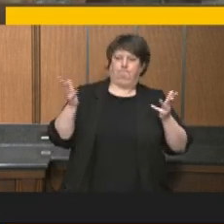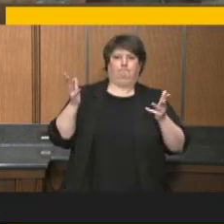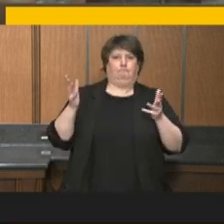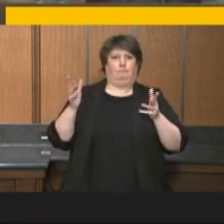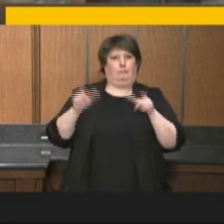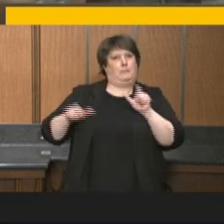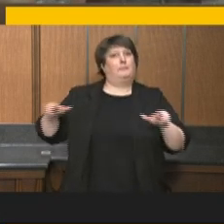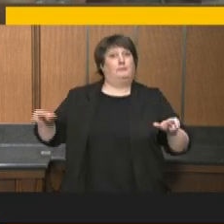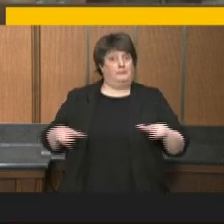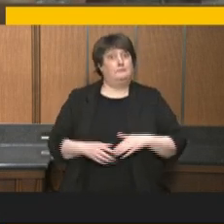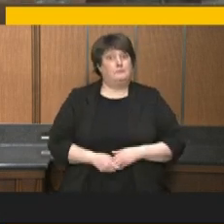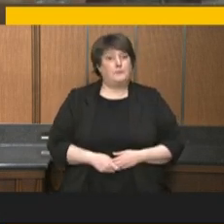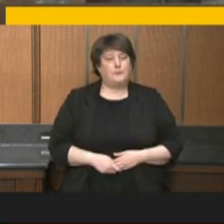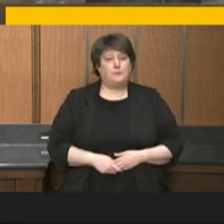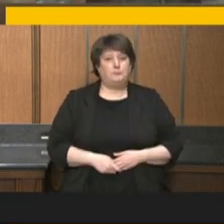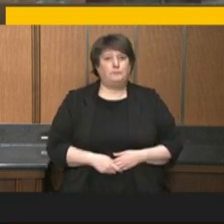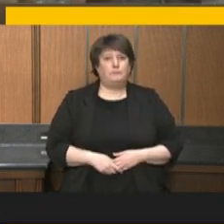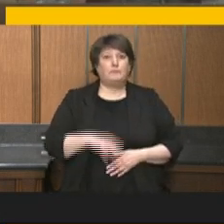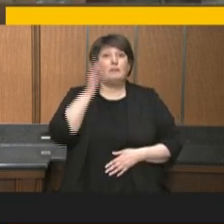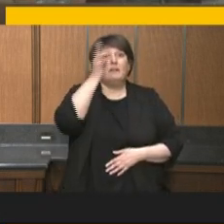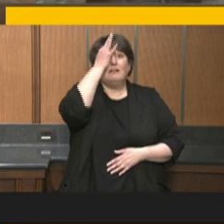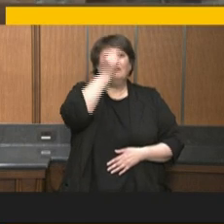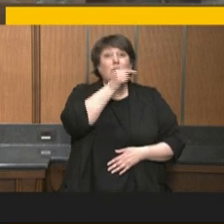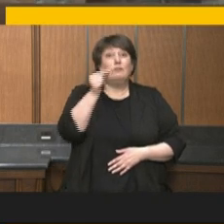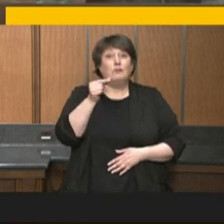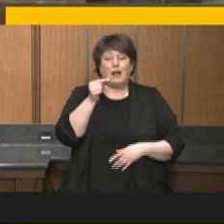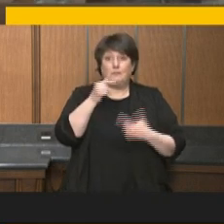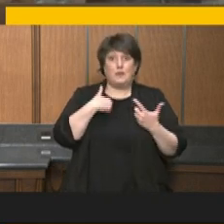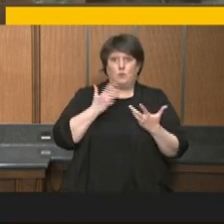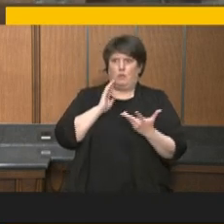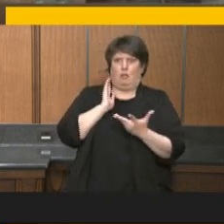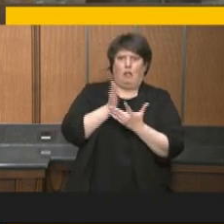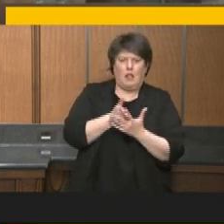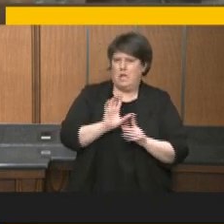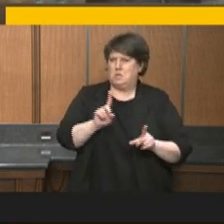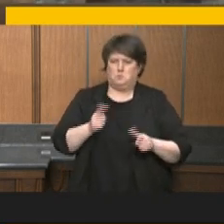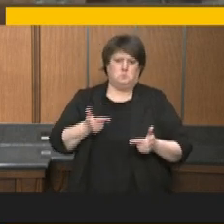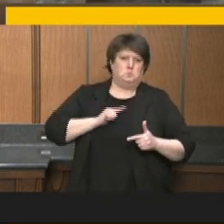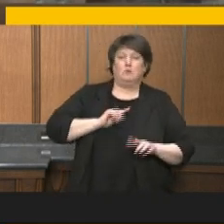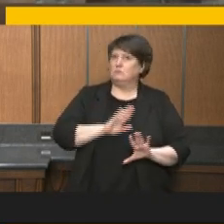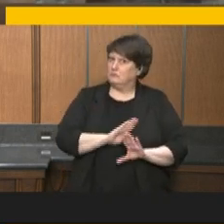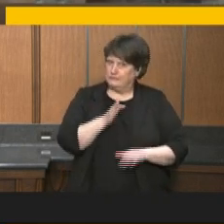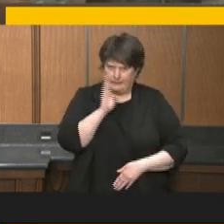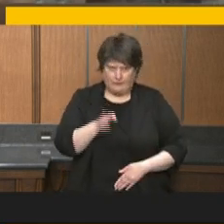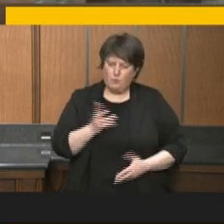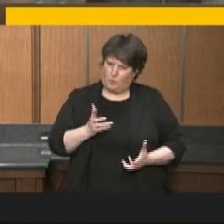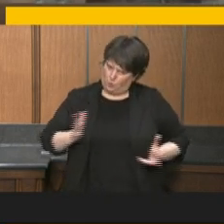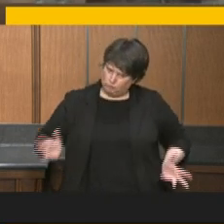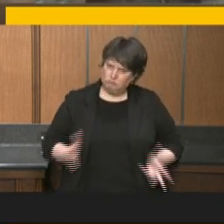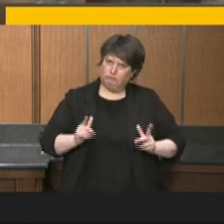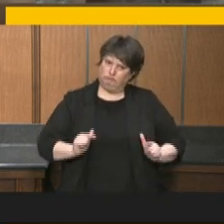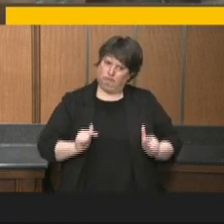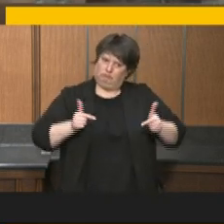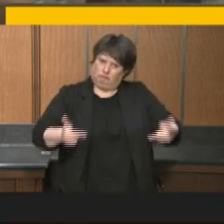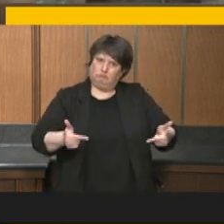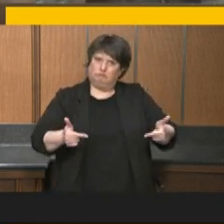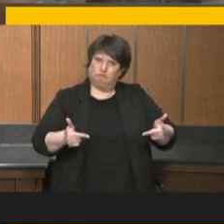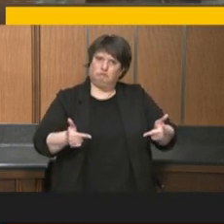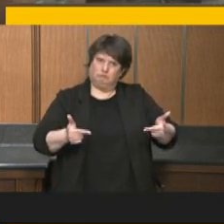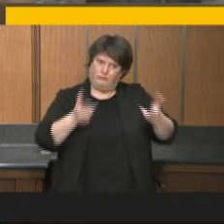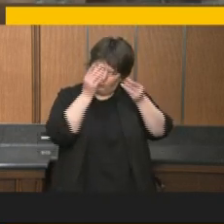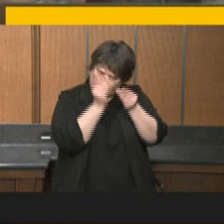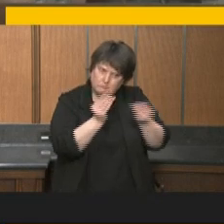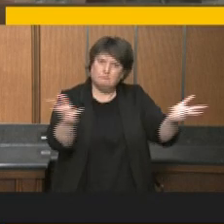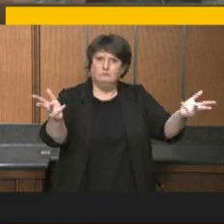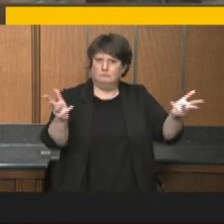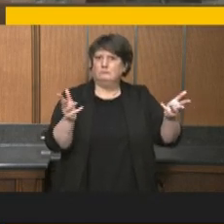federal government will never want to get in their way. We want to support and encourage them, and that is what we're seeking to do. At